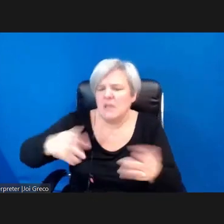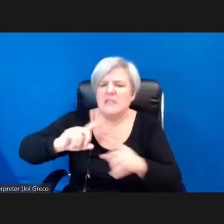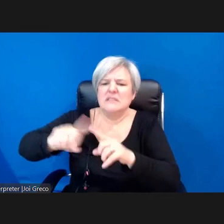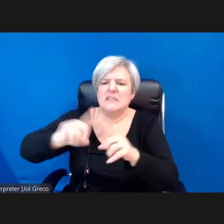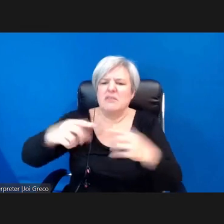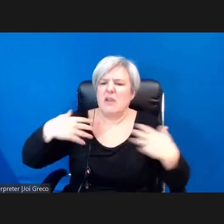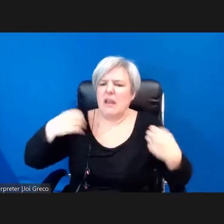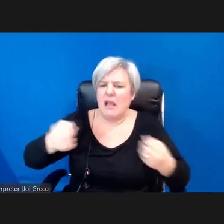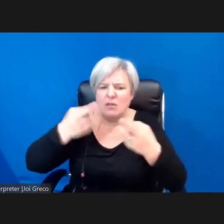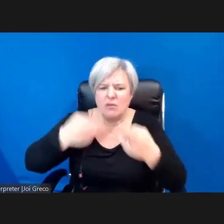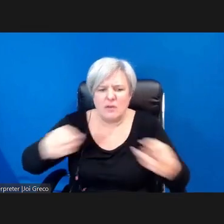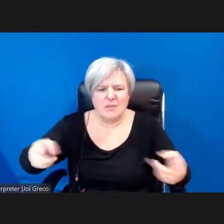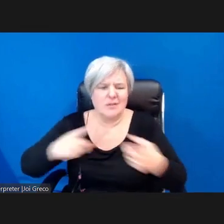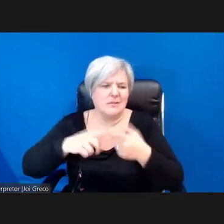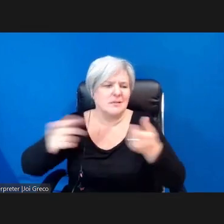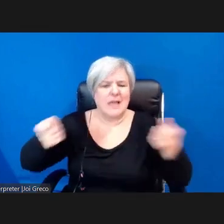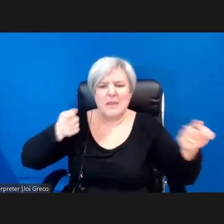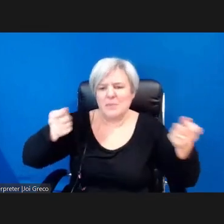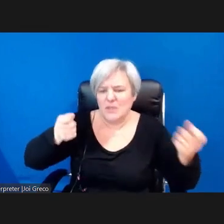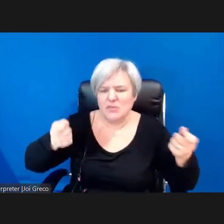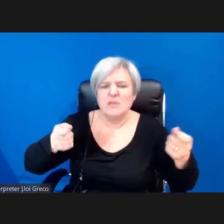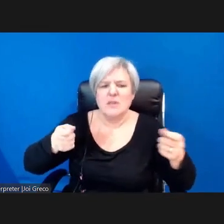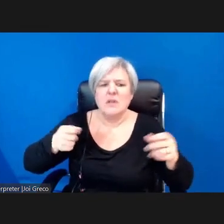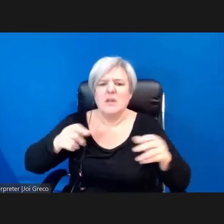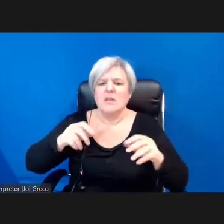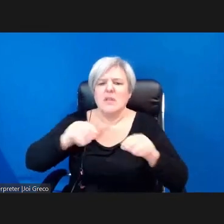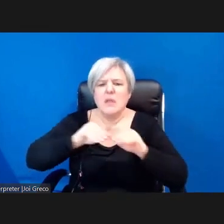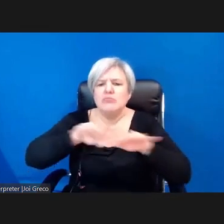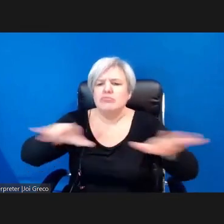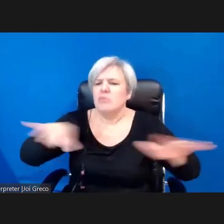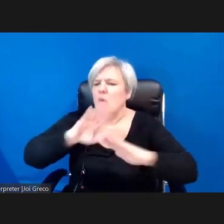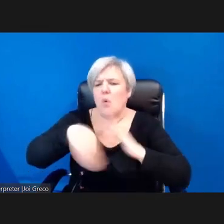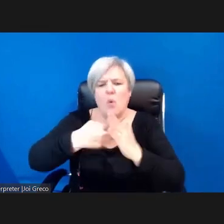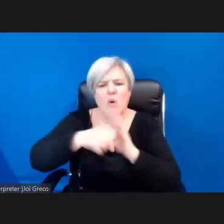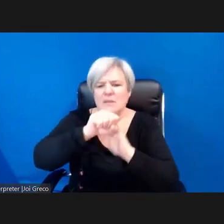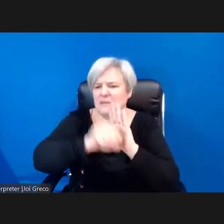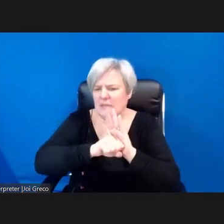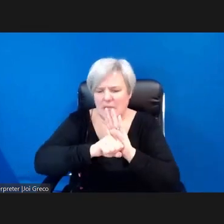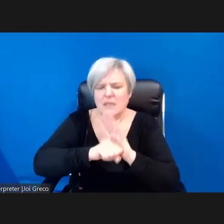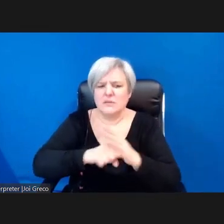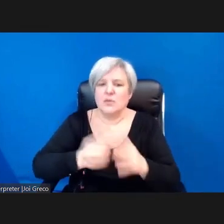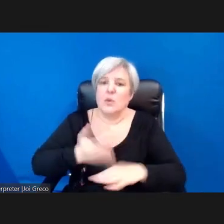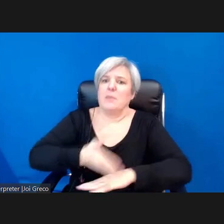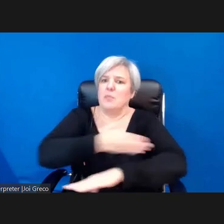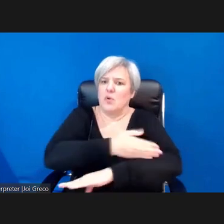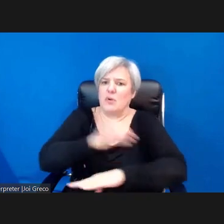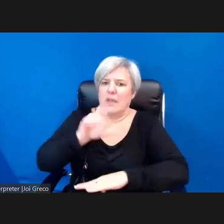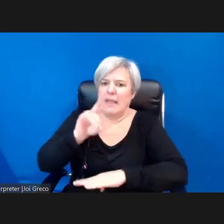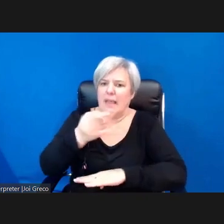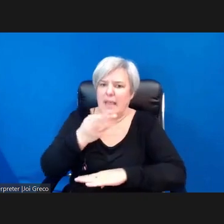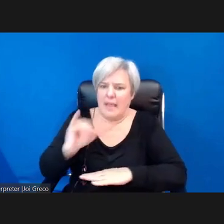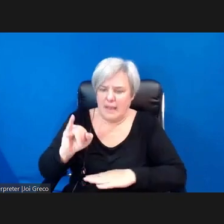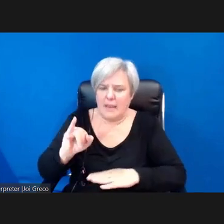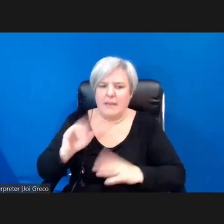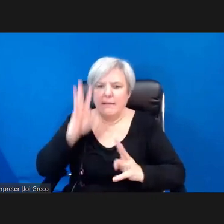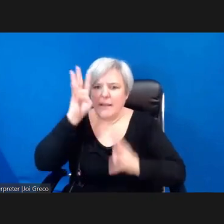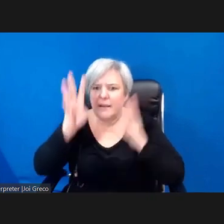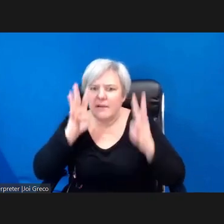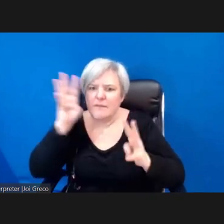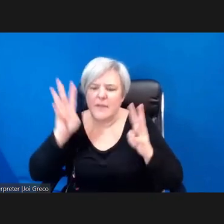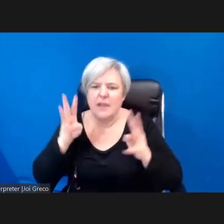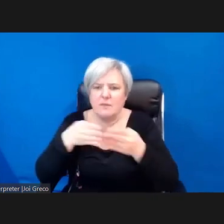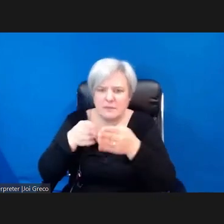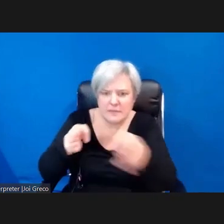Services Administration supports all states and jurisdictions to improve their EHDI systems through innovative, scalable,